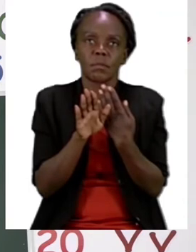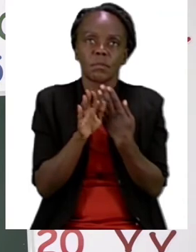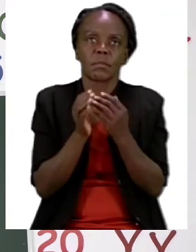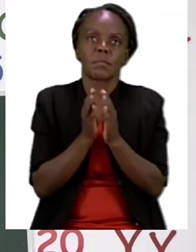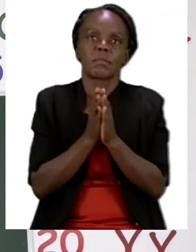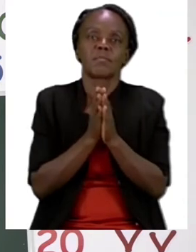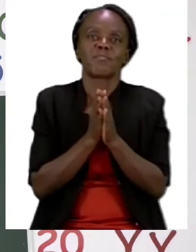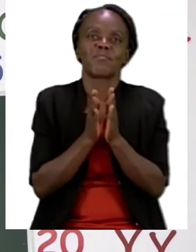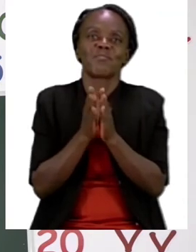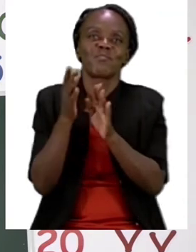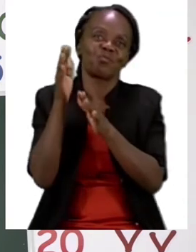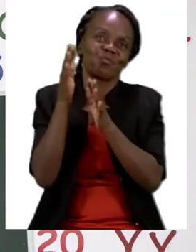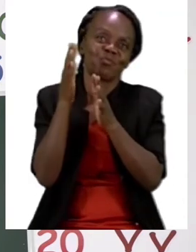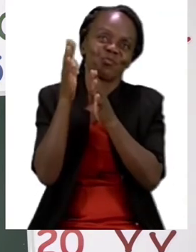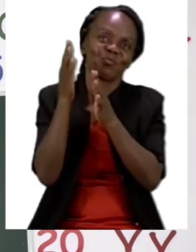away.